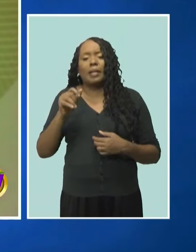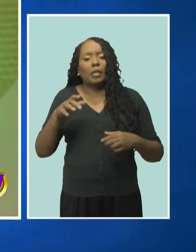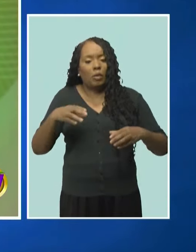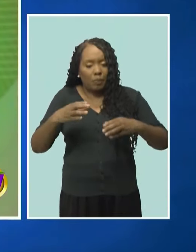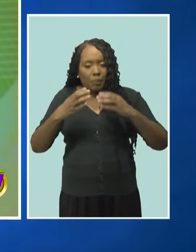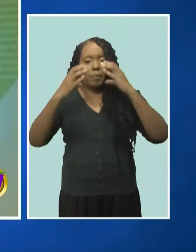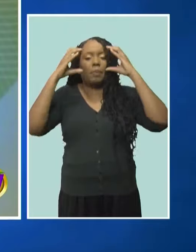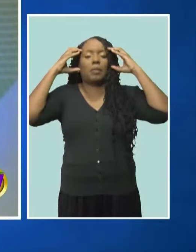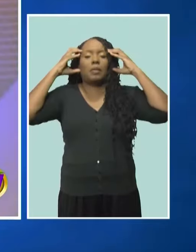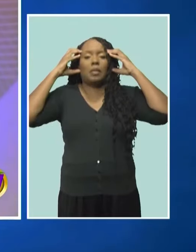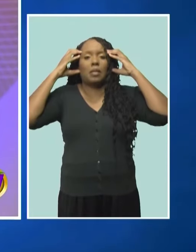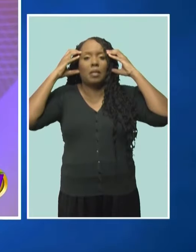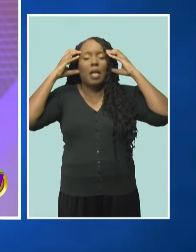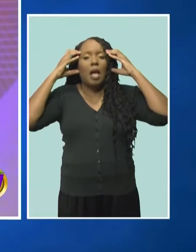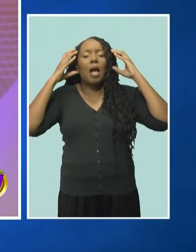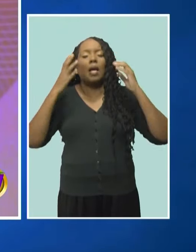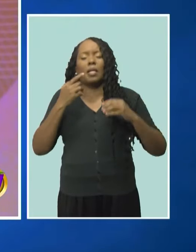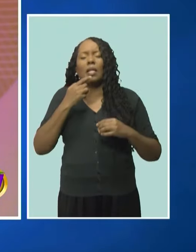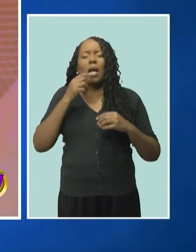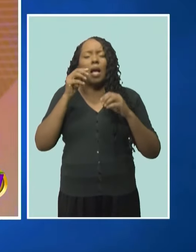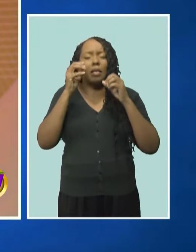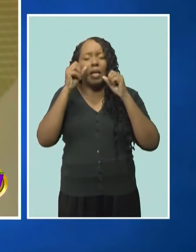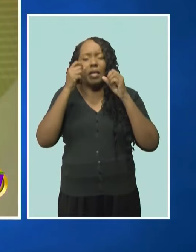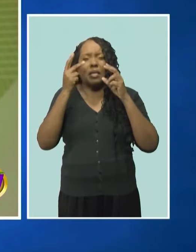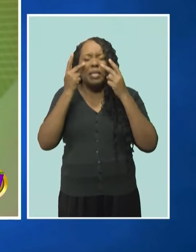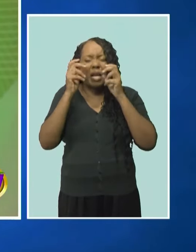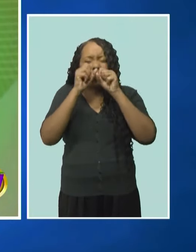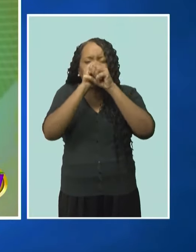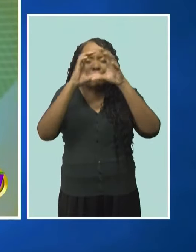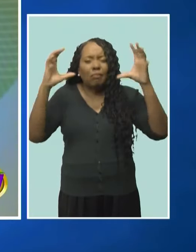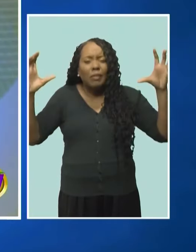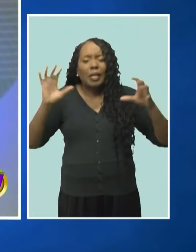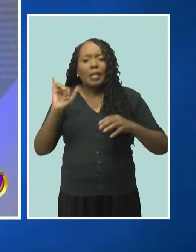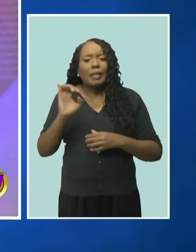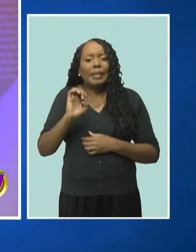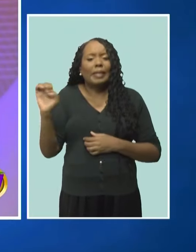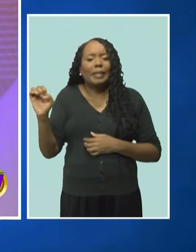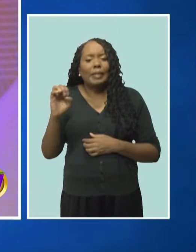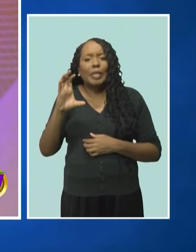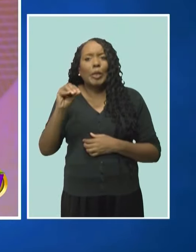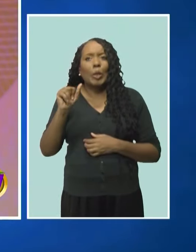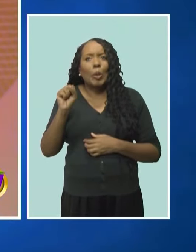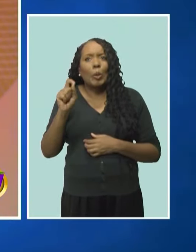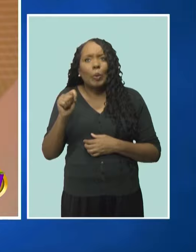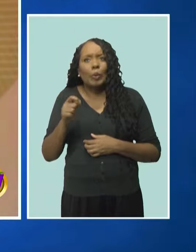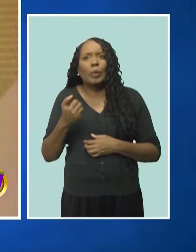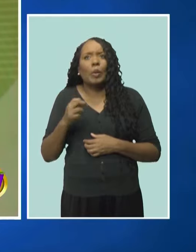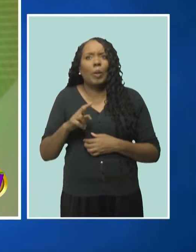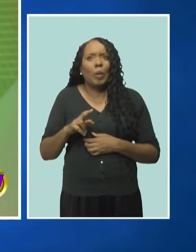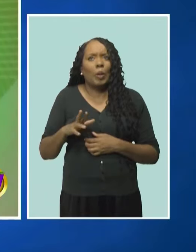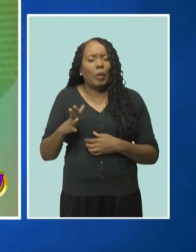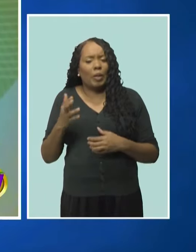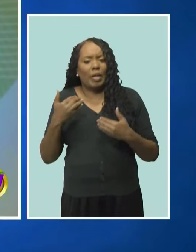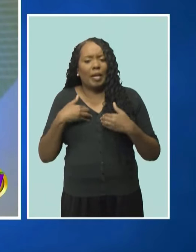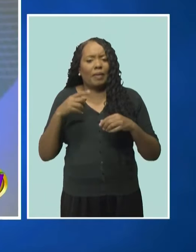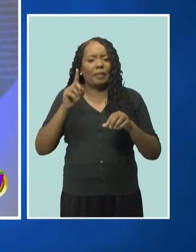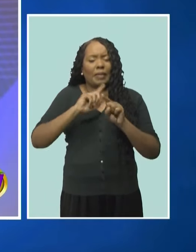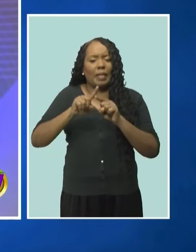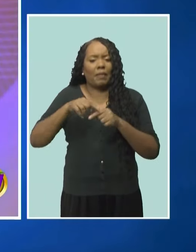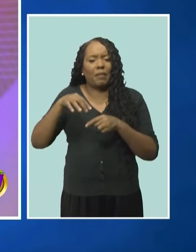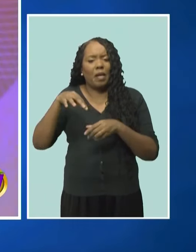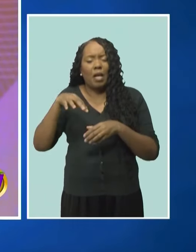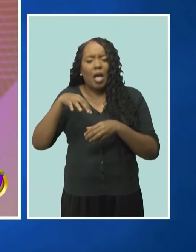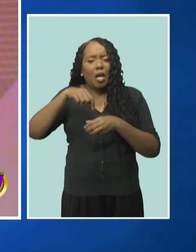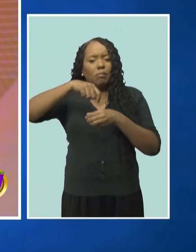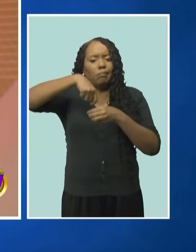hey, I want to be there. Or we brought our mixologist, Natasha, and she's whipping up our cocktails, things like is a vibe. Wow. And in the case of blending